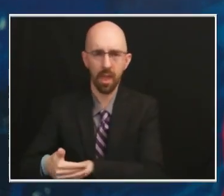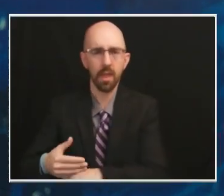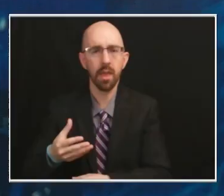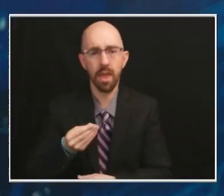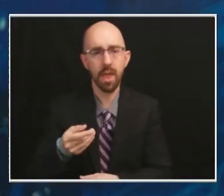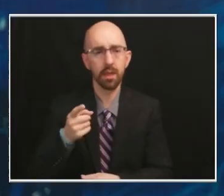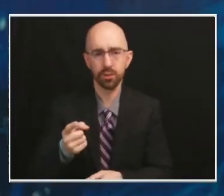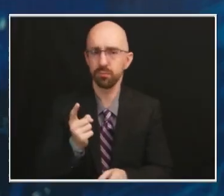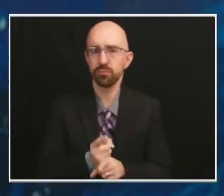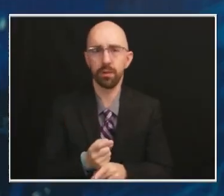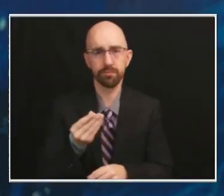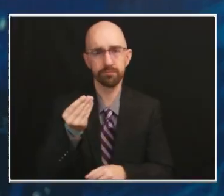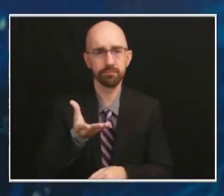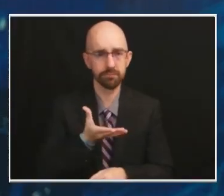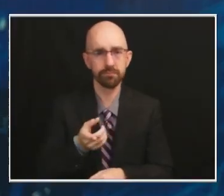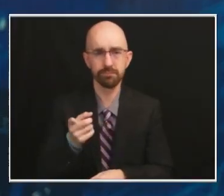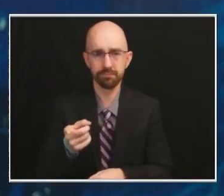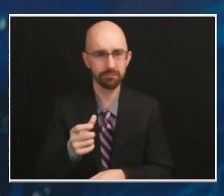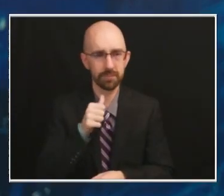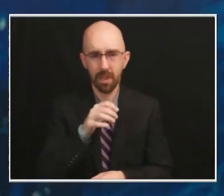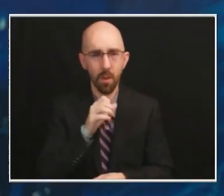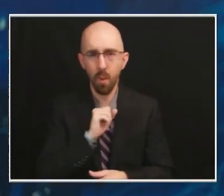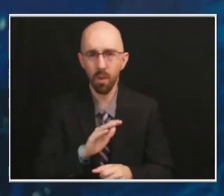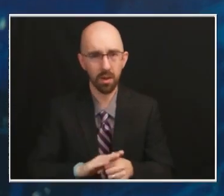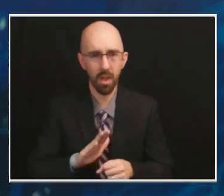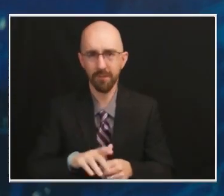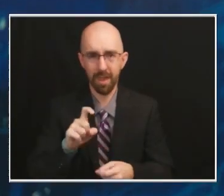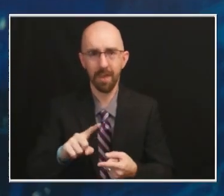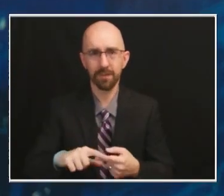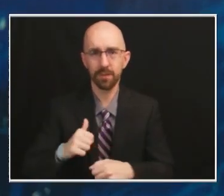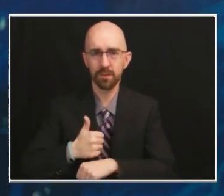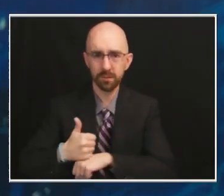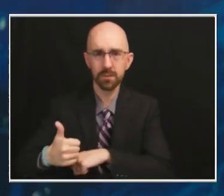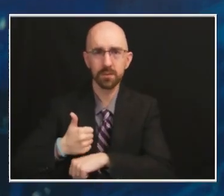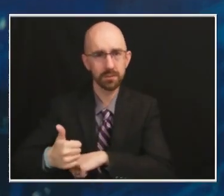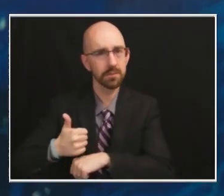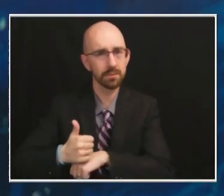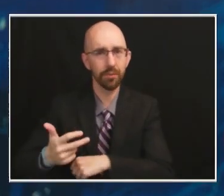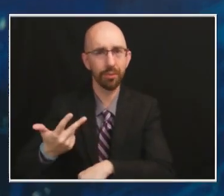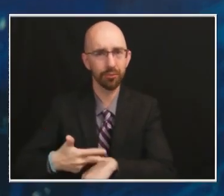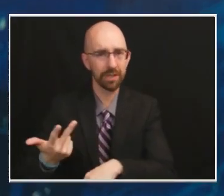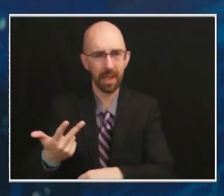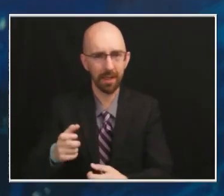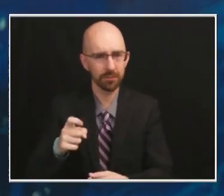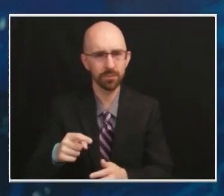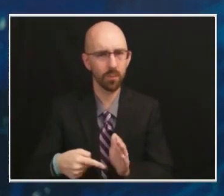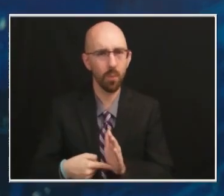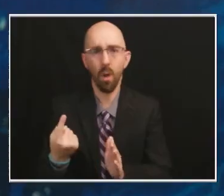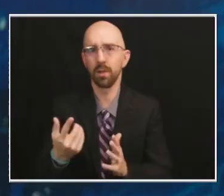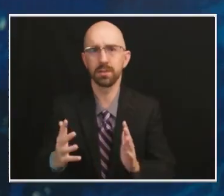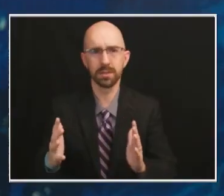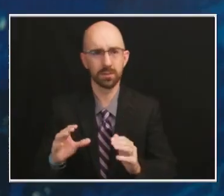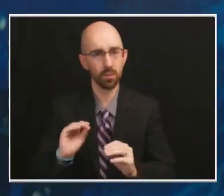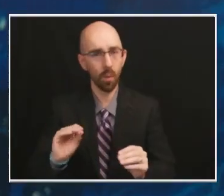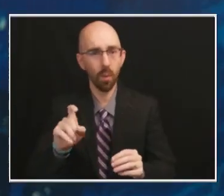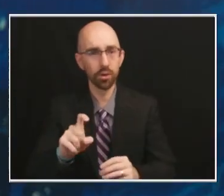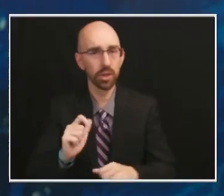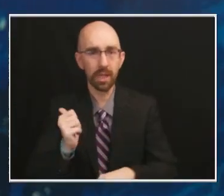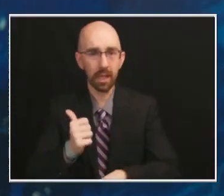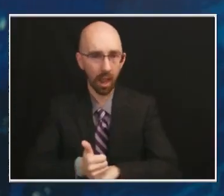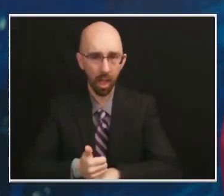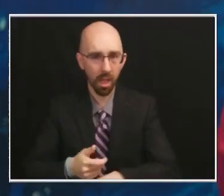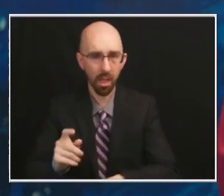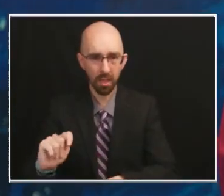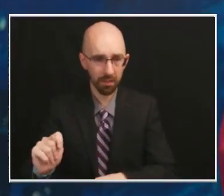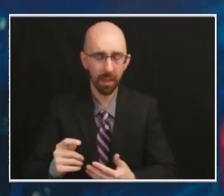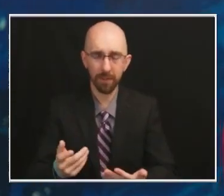told me, you know, you're not old enough to have to get up 3 times in the night. You should get up once. No one should get up. Yeah, well, no one. Yeah, if that possible,